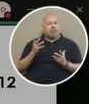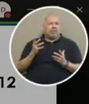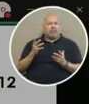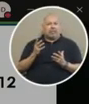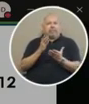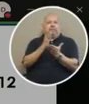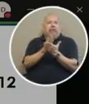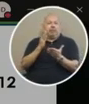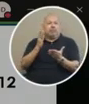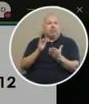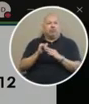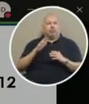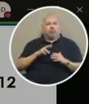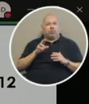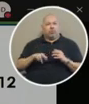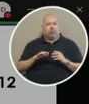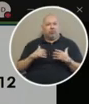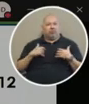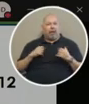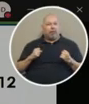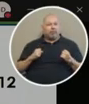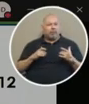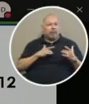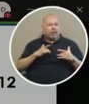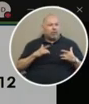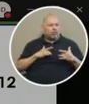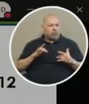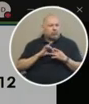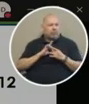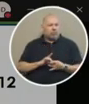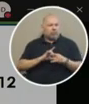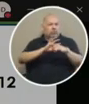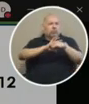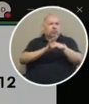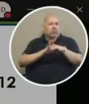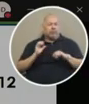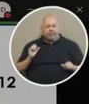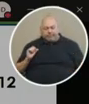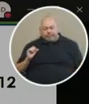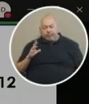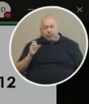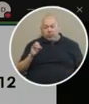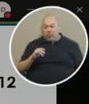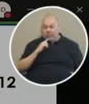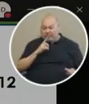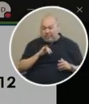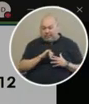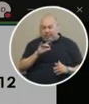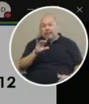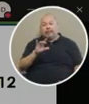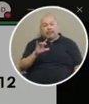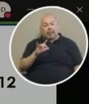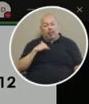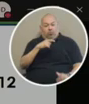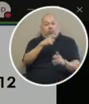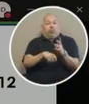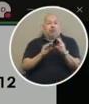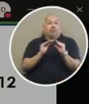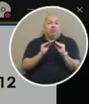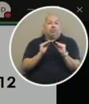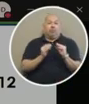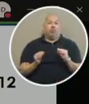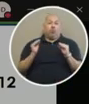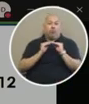stopped as a result of health concerns relative to COVID-19. So when he says that it'll cost more